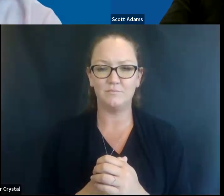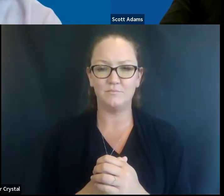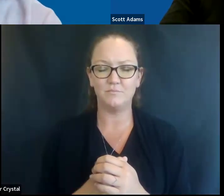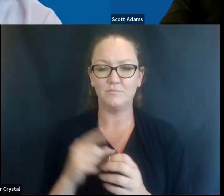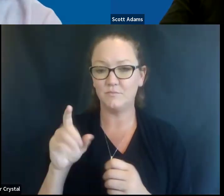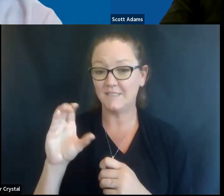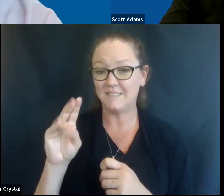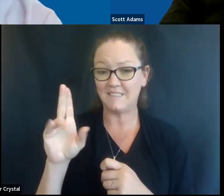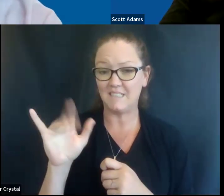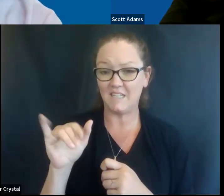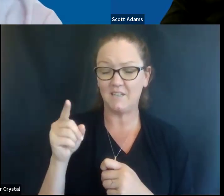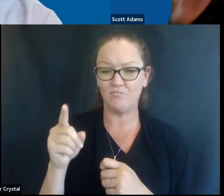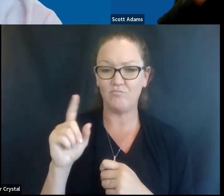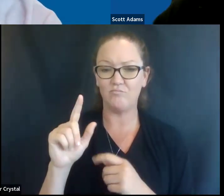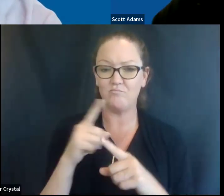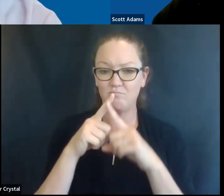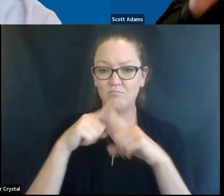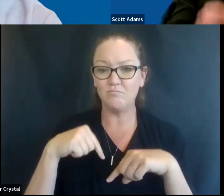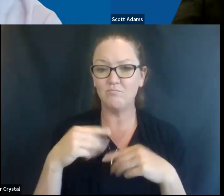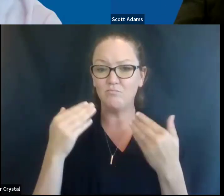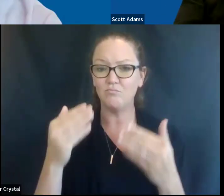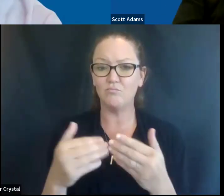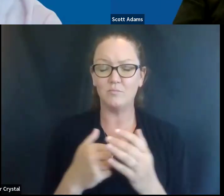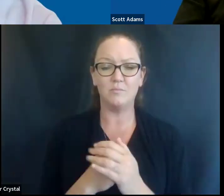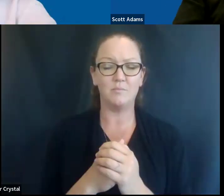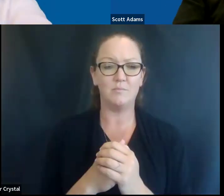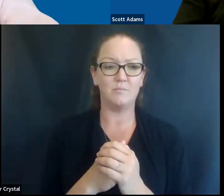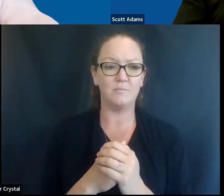Cindy McCartney, please come on mute.